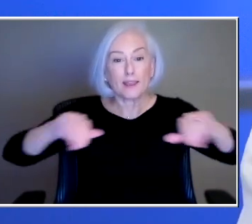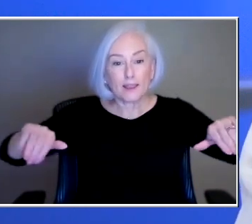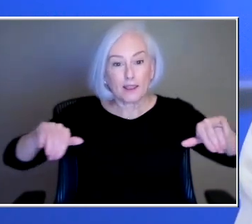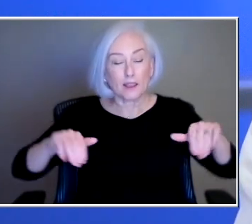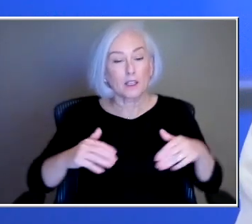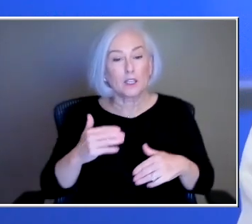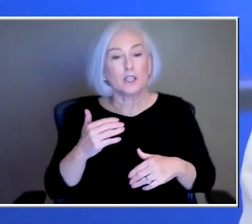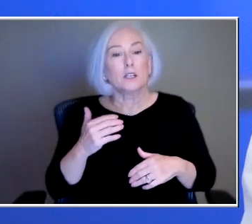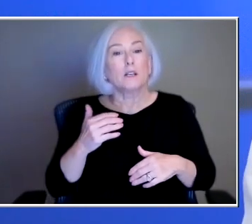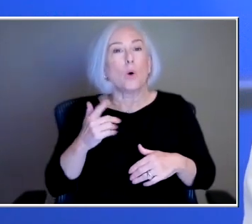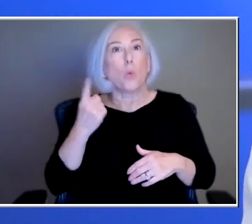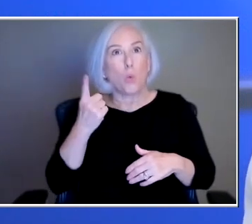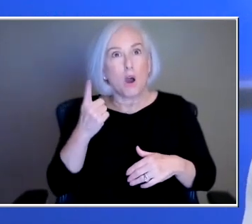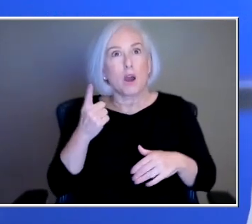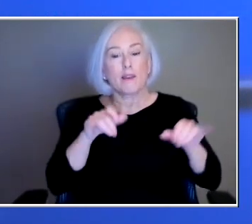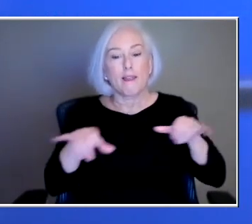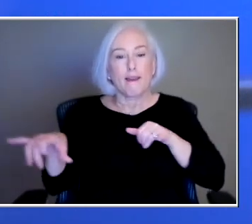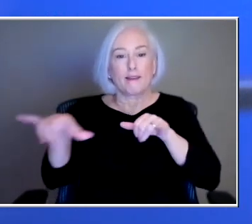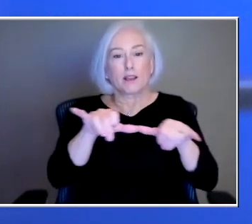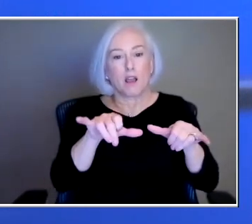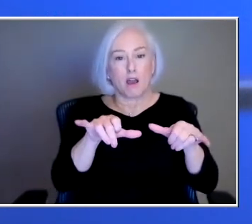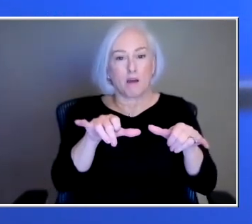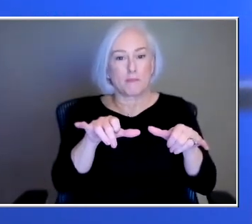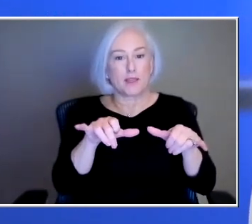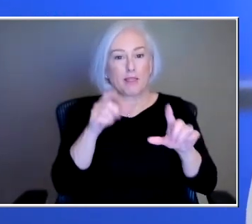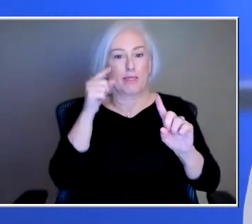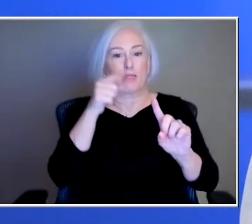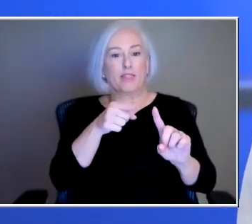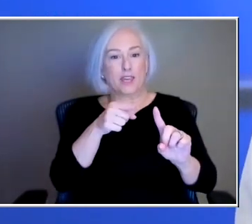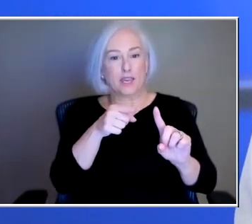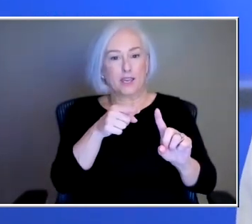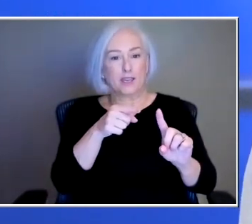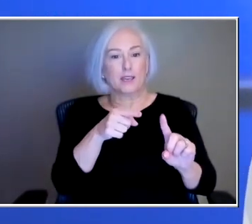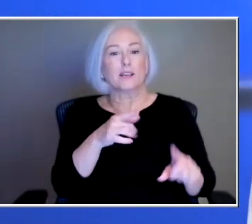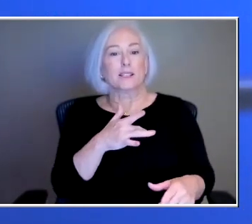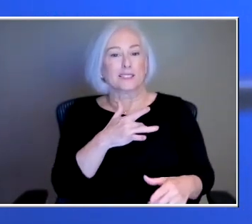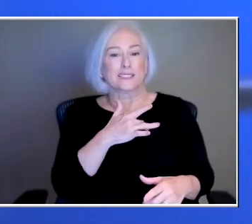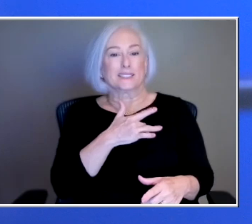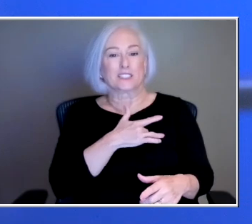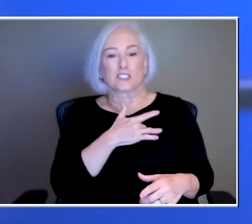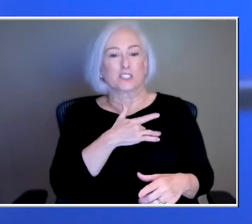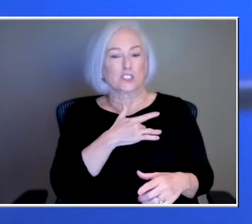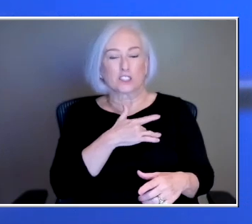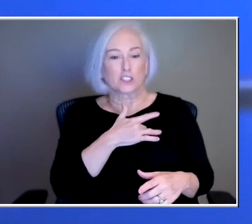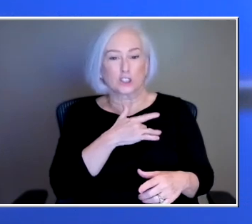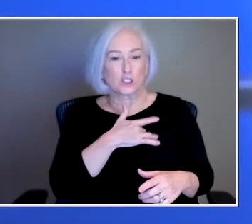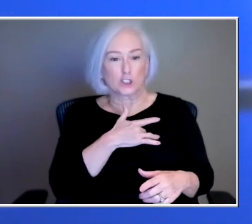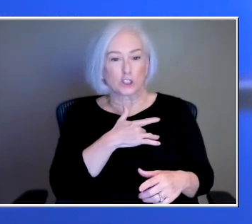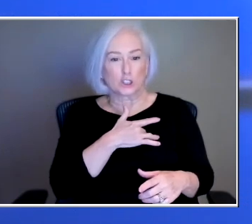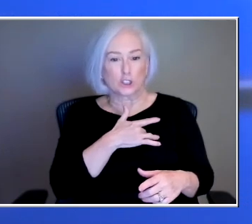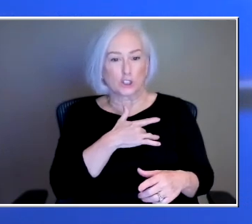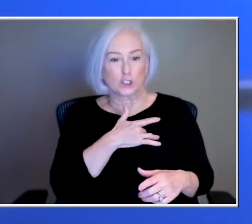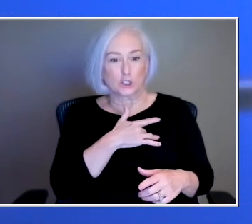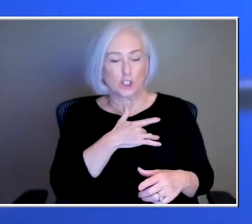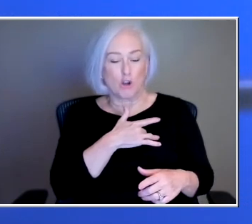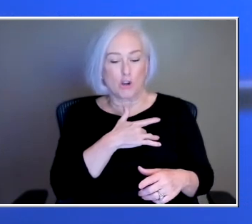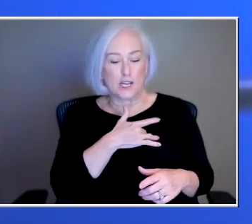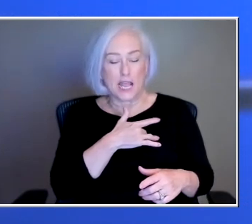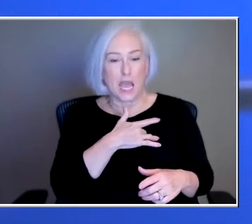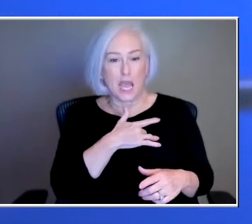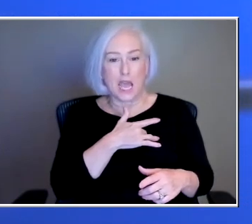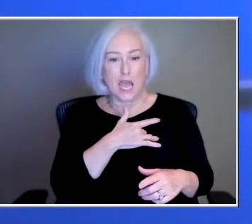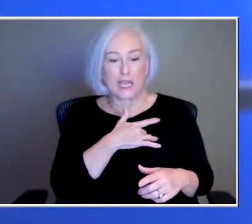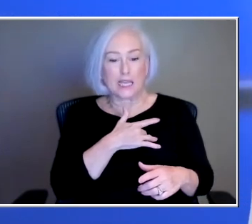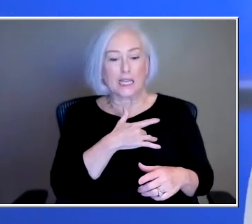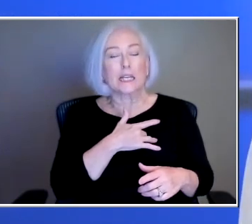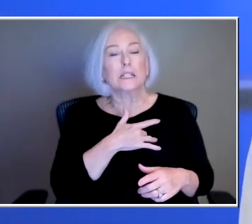common final pathways is you get cardiac deconditioning. So even in as little as 20 hours of bed rest, you can start to see kind of thinning of the cardiac